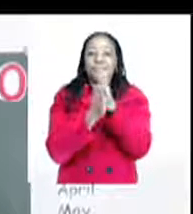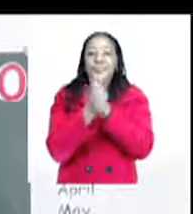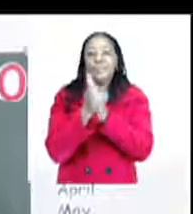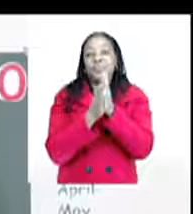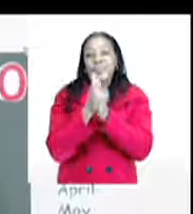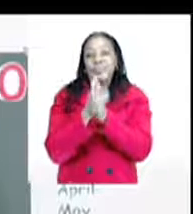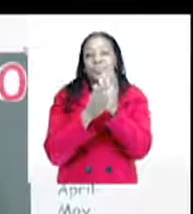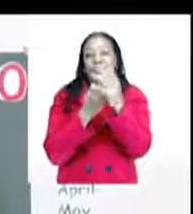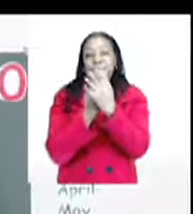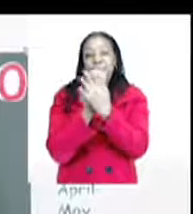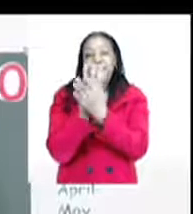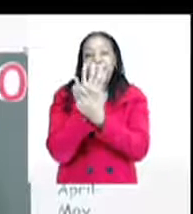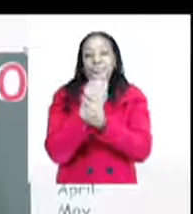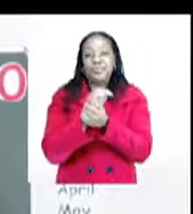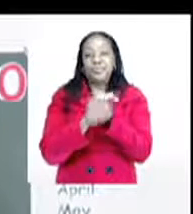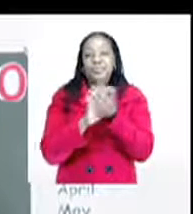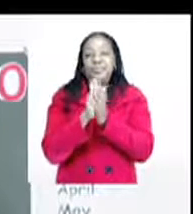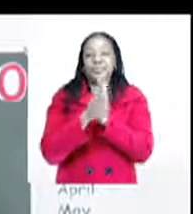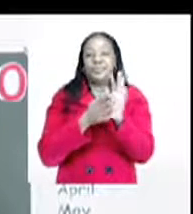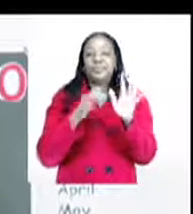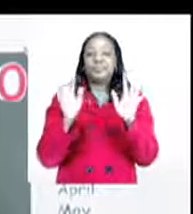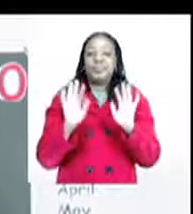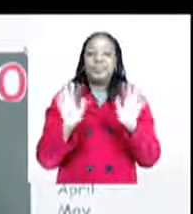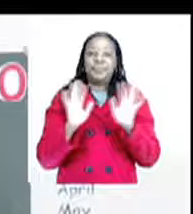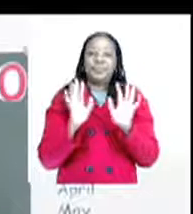and mine are clean. We have